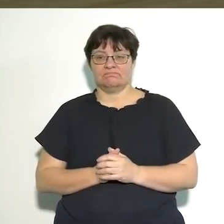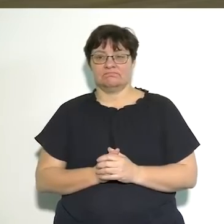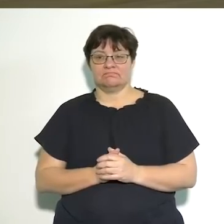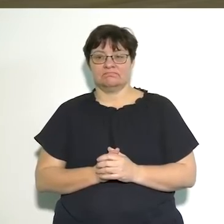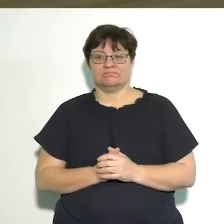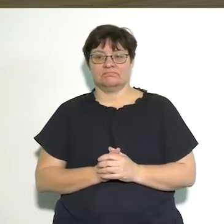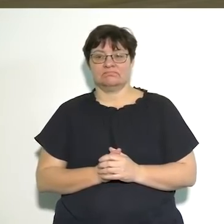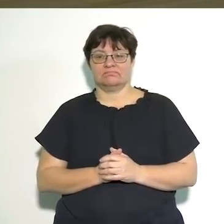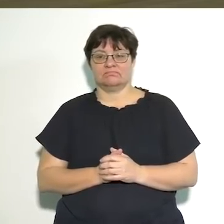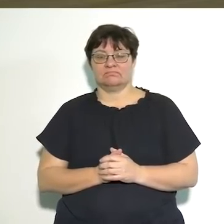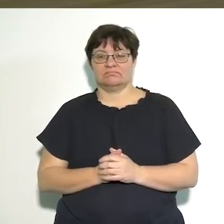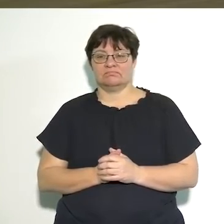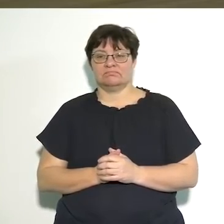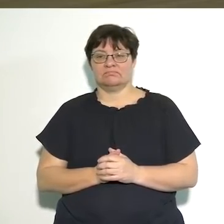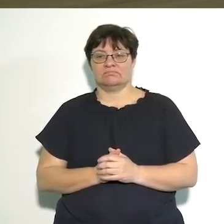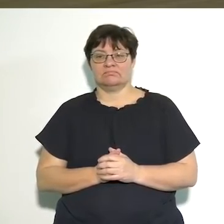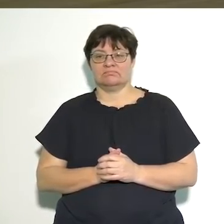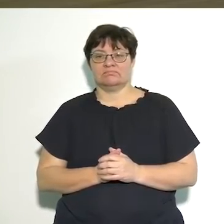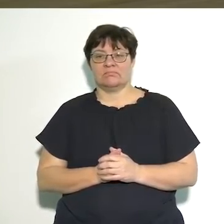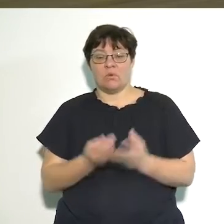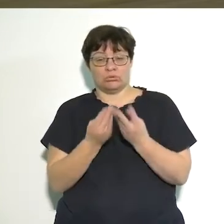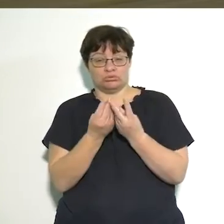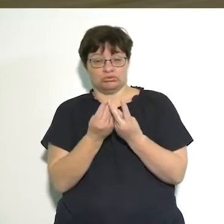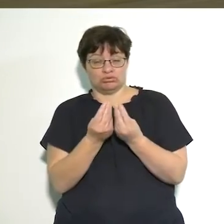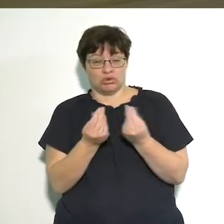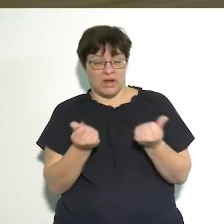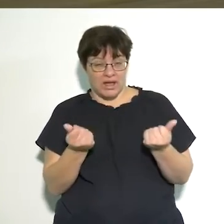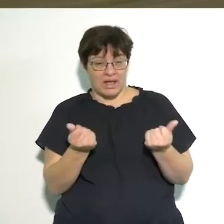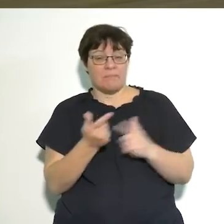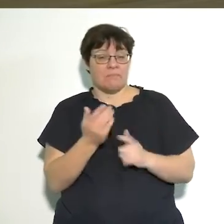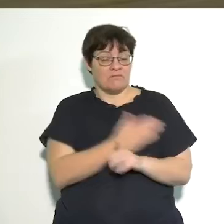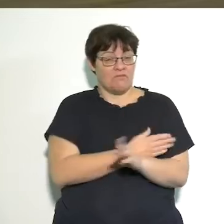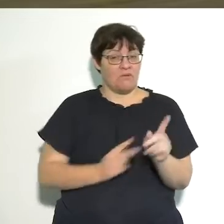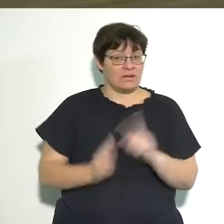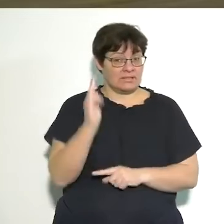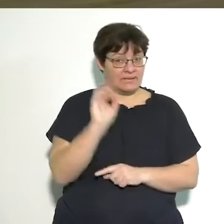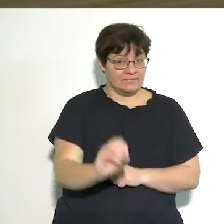put the flap over the glue, let it dry slightly before you cut it.